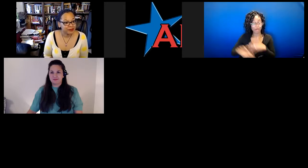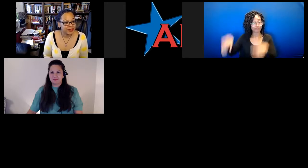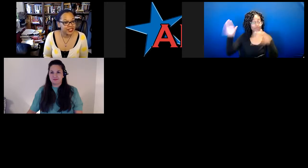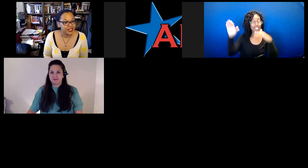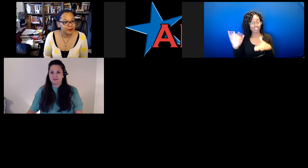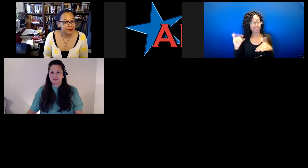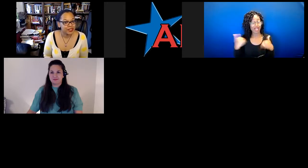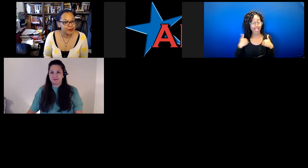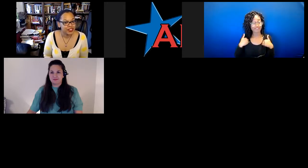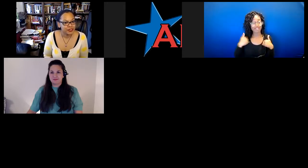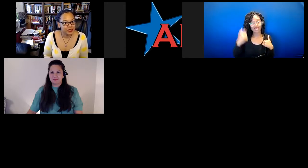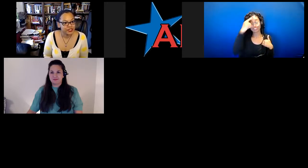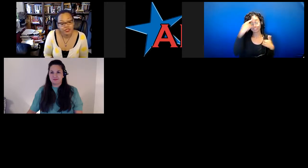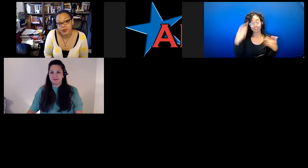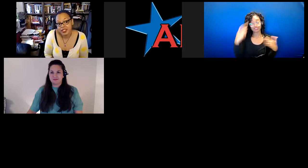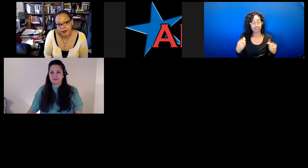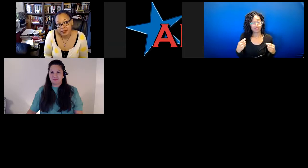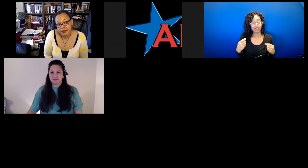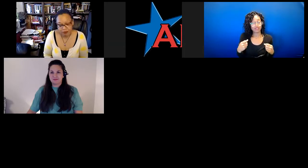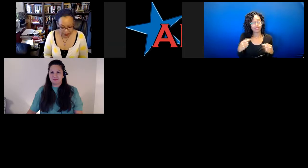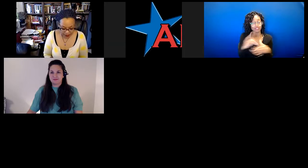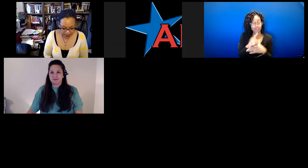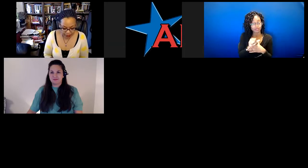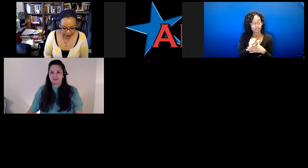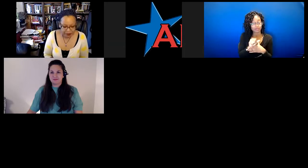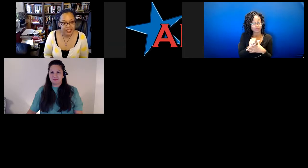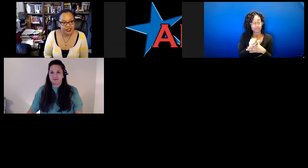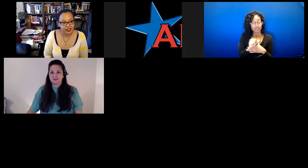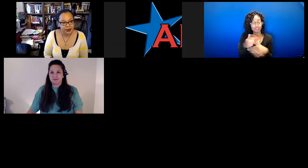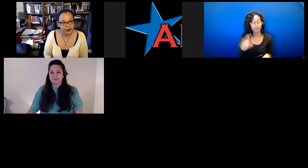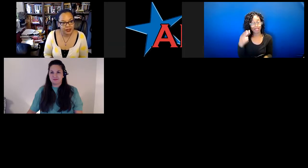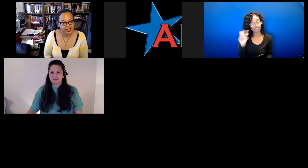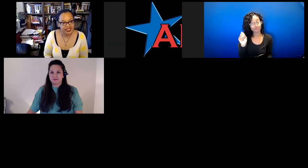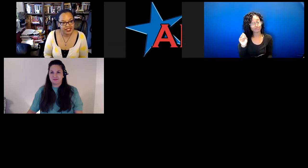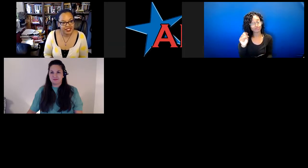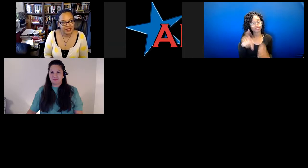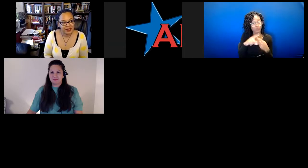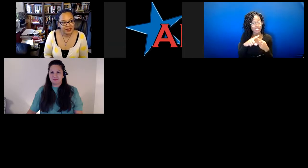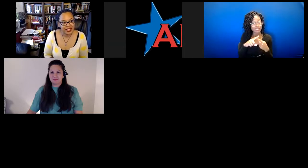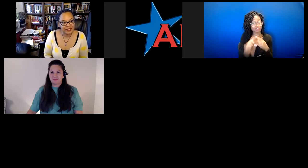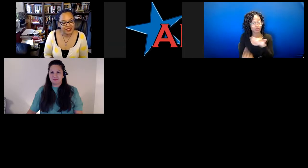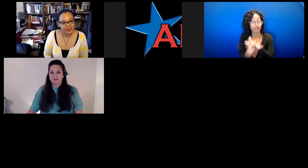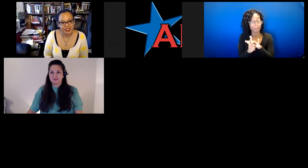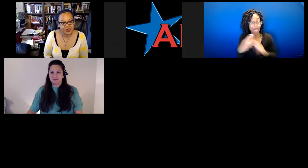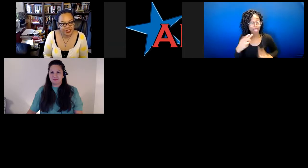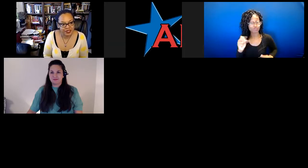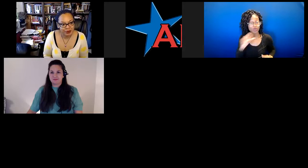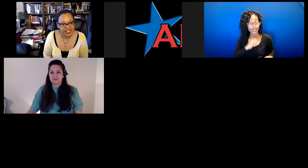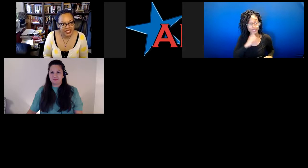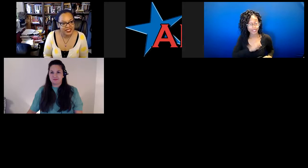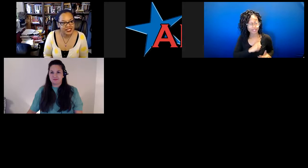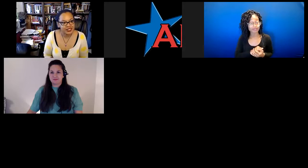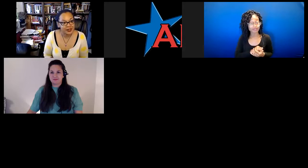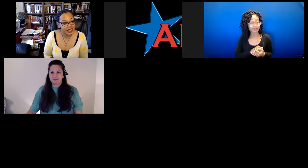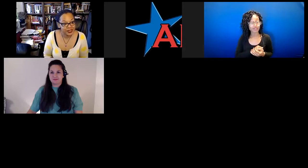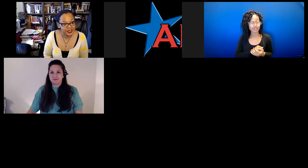disability in my high school years, which is when that happens. And so, you know, I was originally going to school to be a